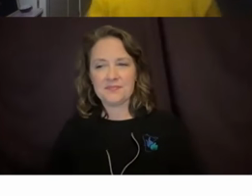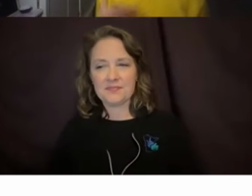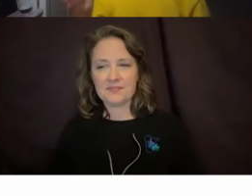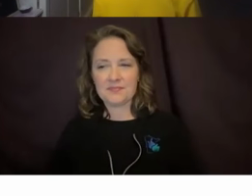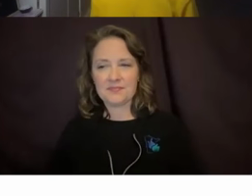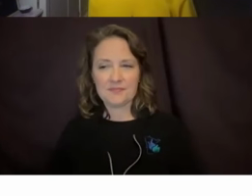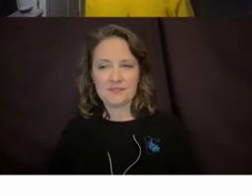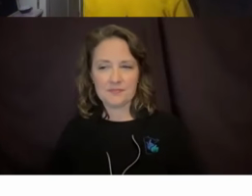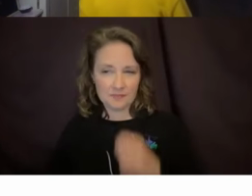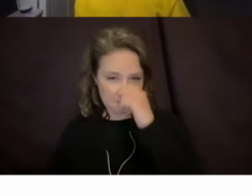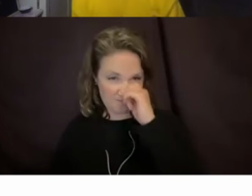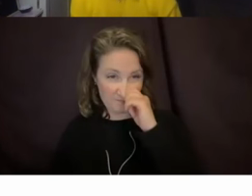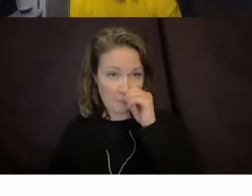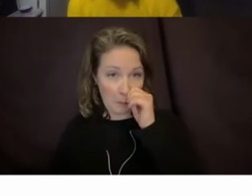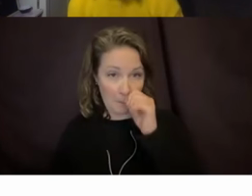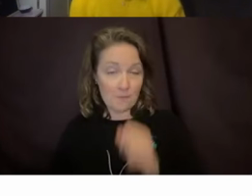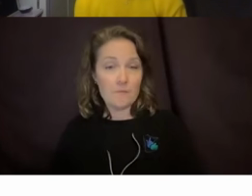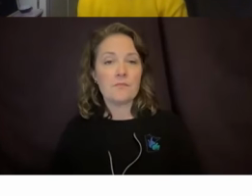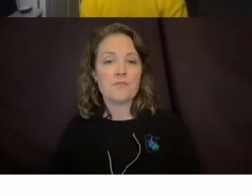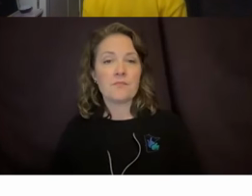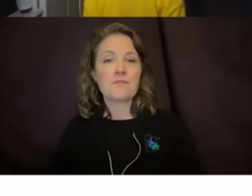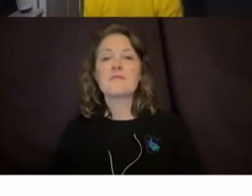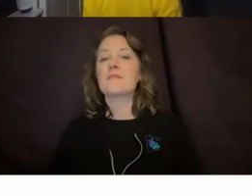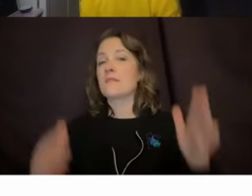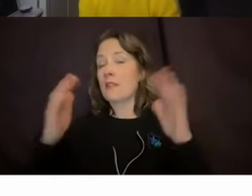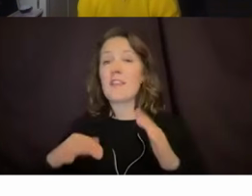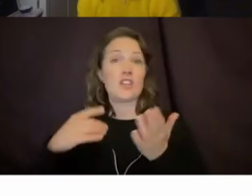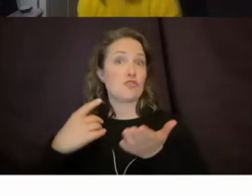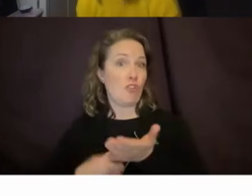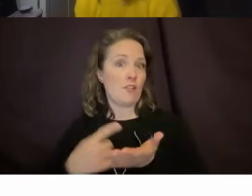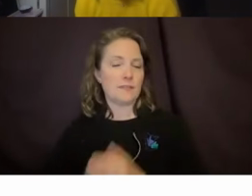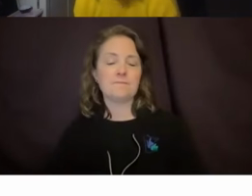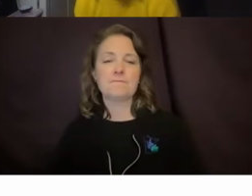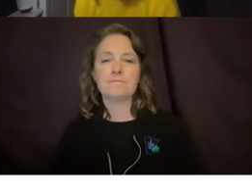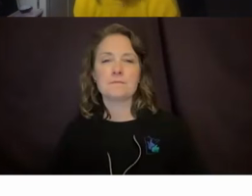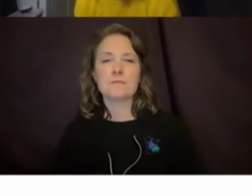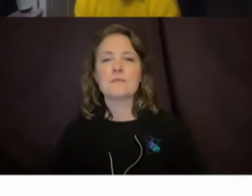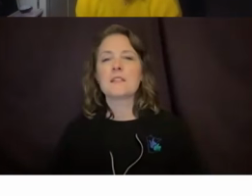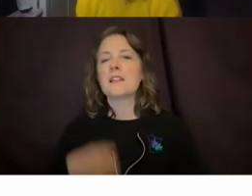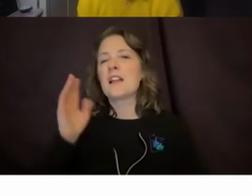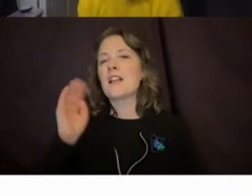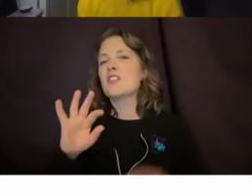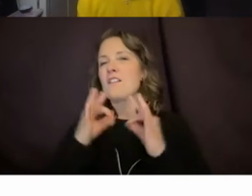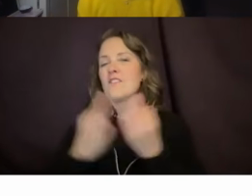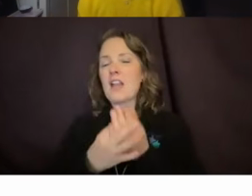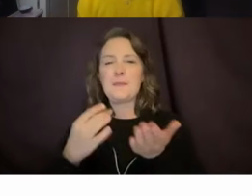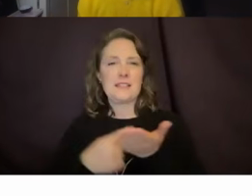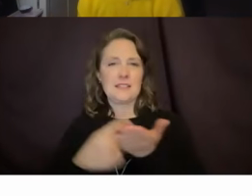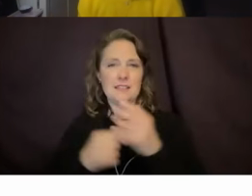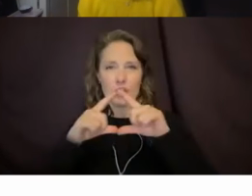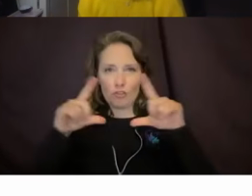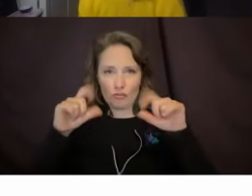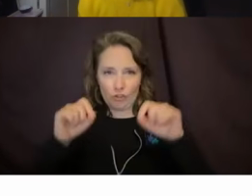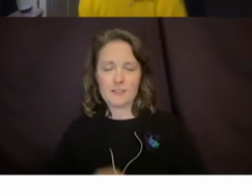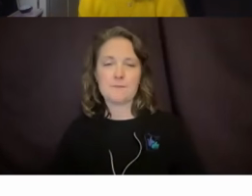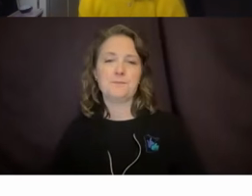And then like another big thing in terms of talking, right? So there are these small talk family discussion cards too of creating